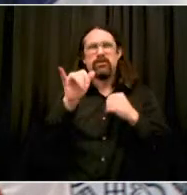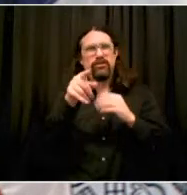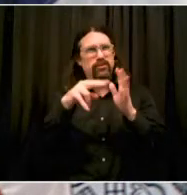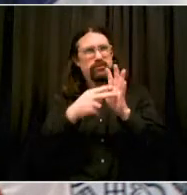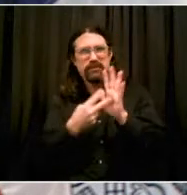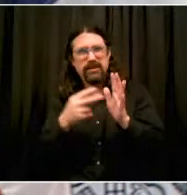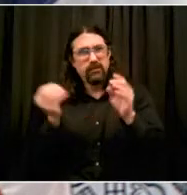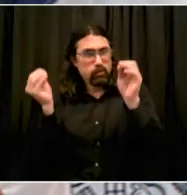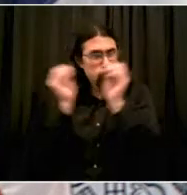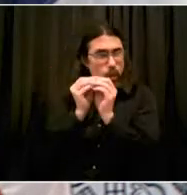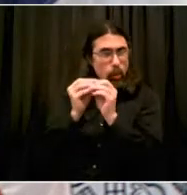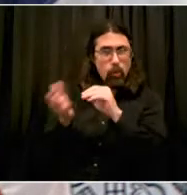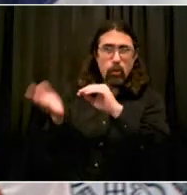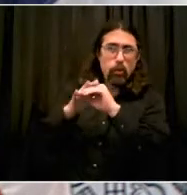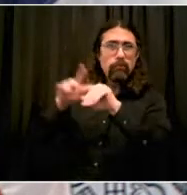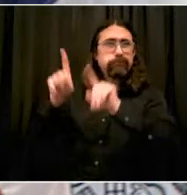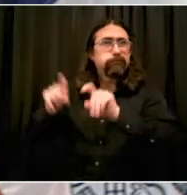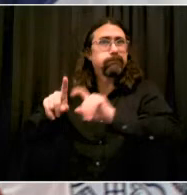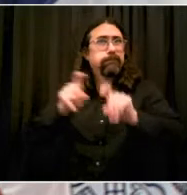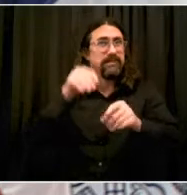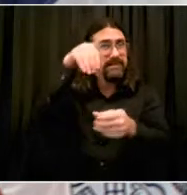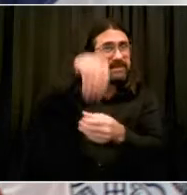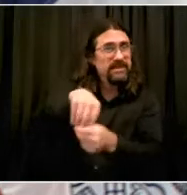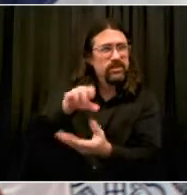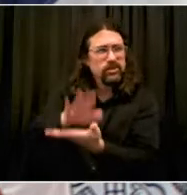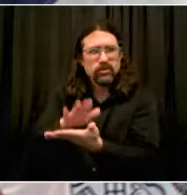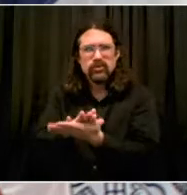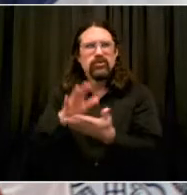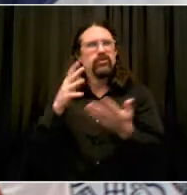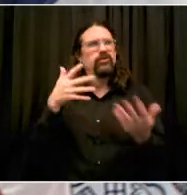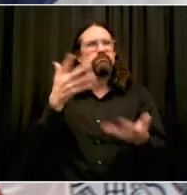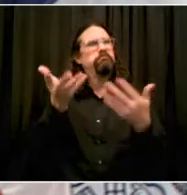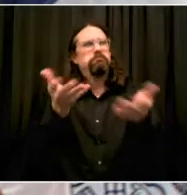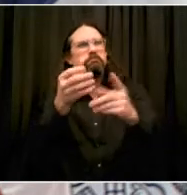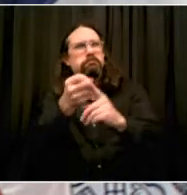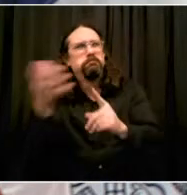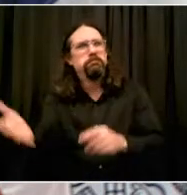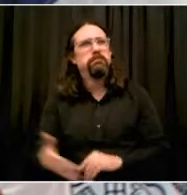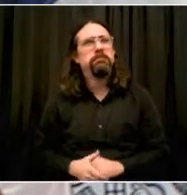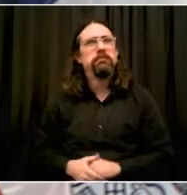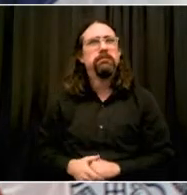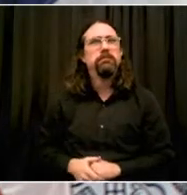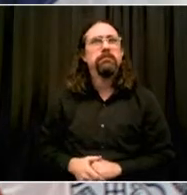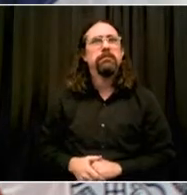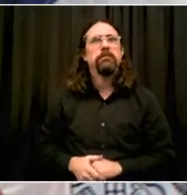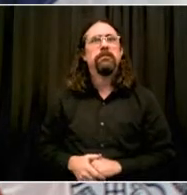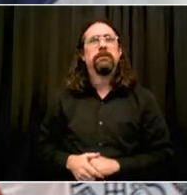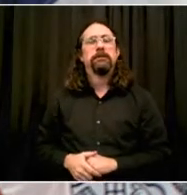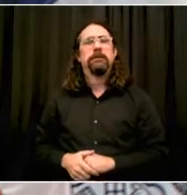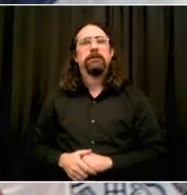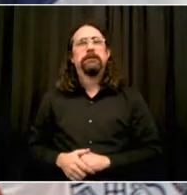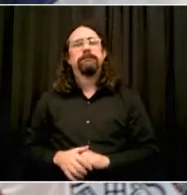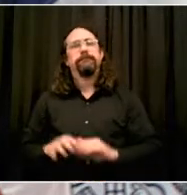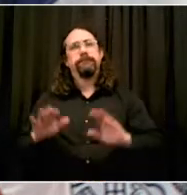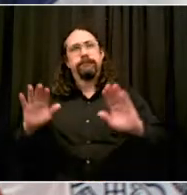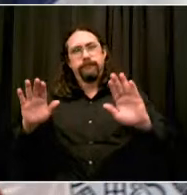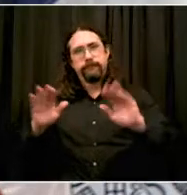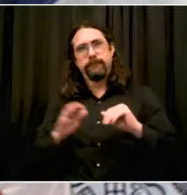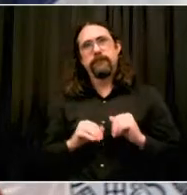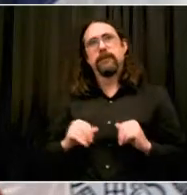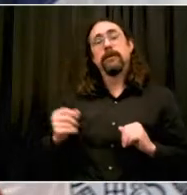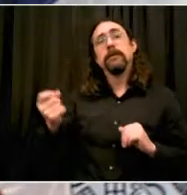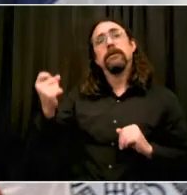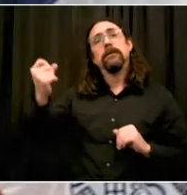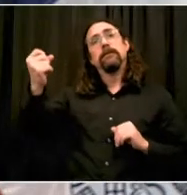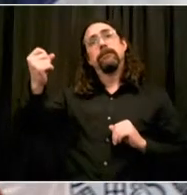We understand that there's a bigger problem in this country and it's affecting us. We also understand our schools have been extraordinarily safe. To